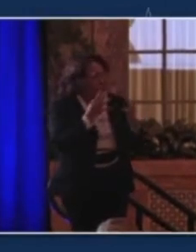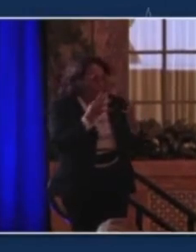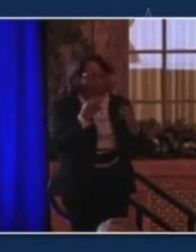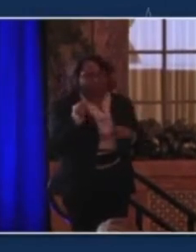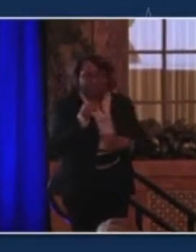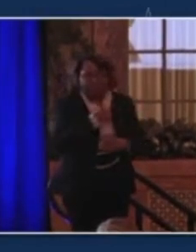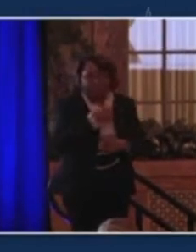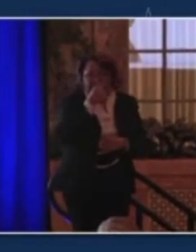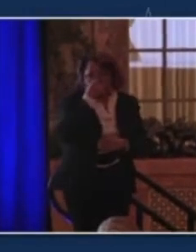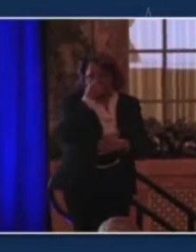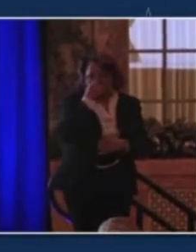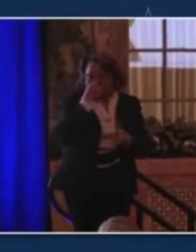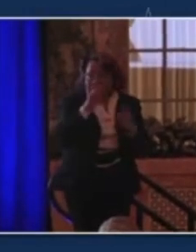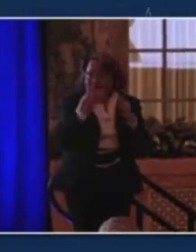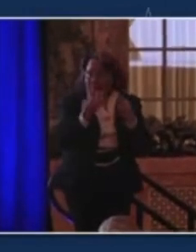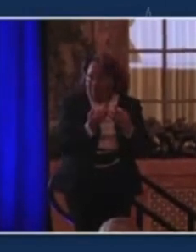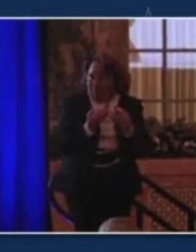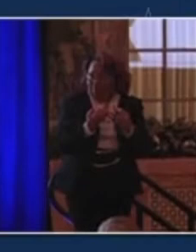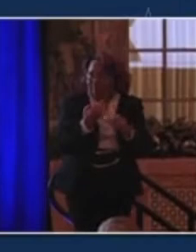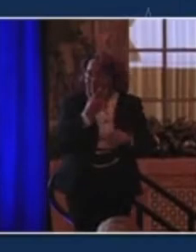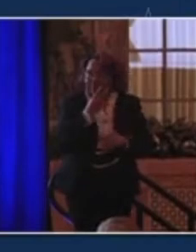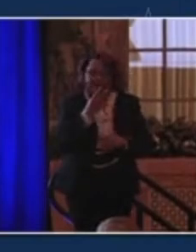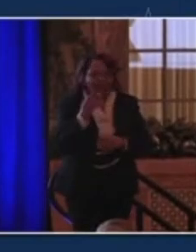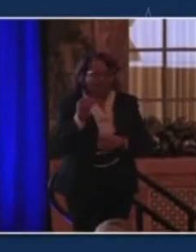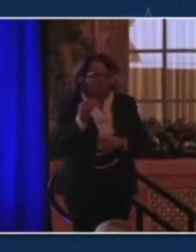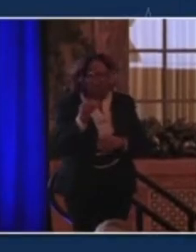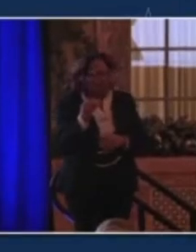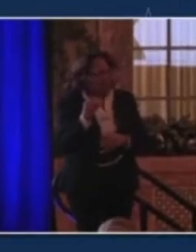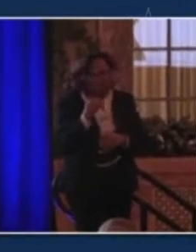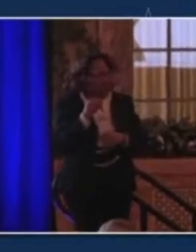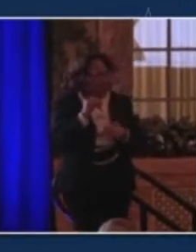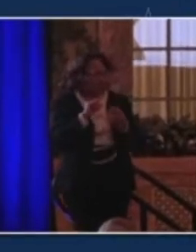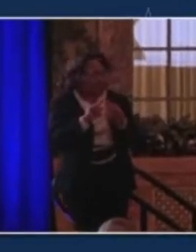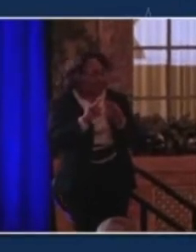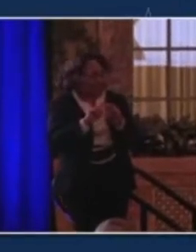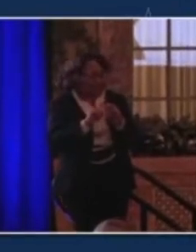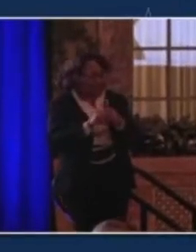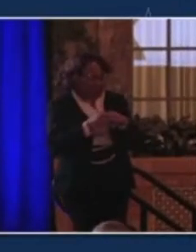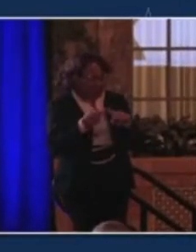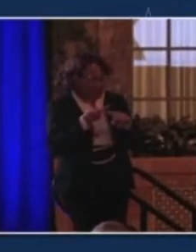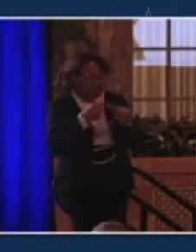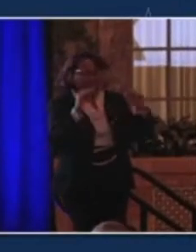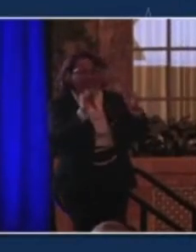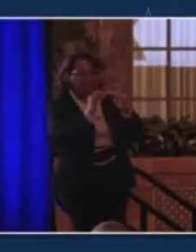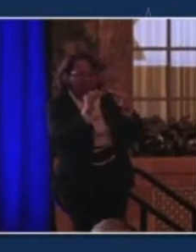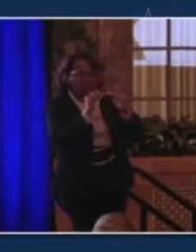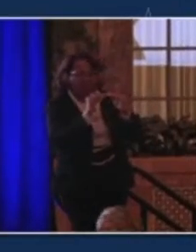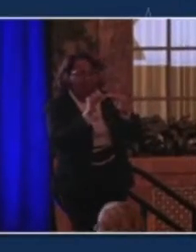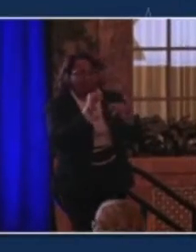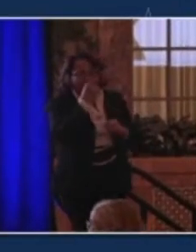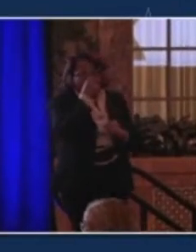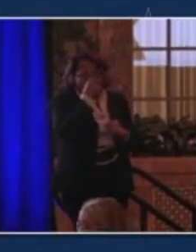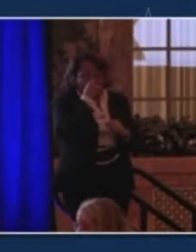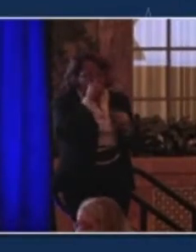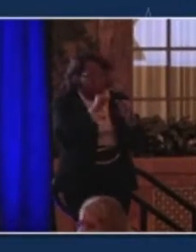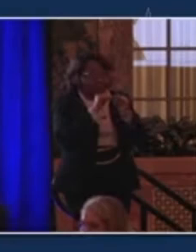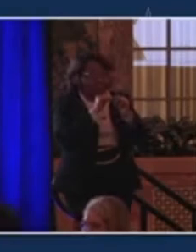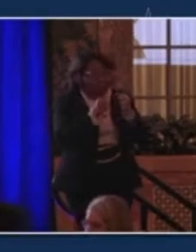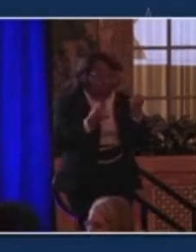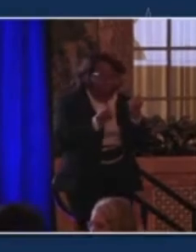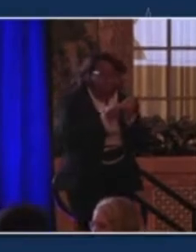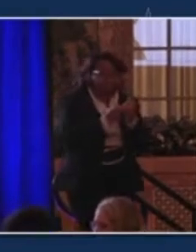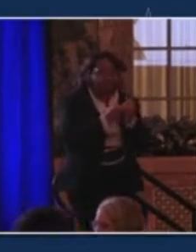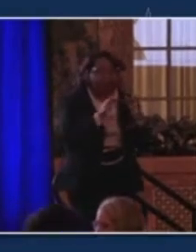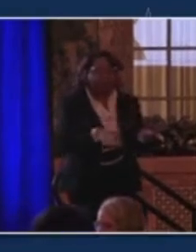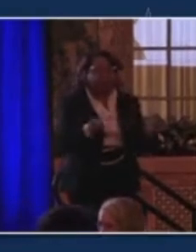family as friends and his colleagues. Roosevelt continues to uphold our values of